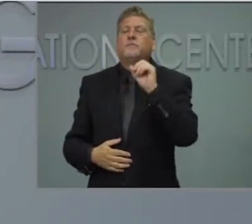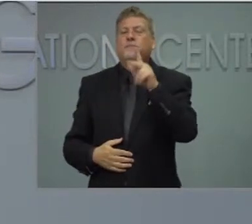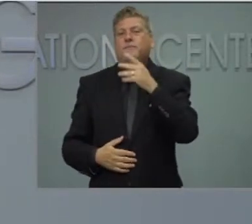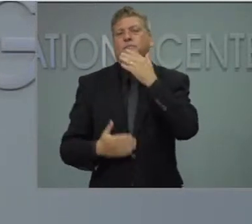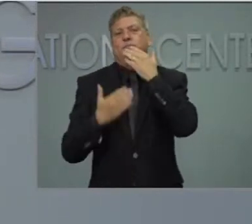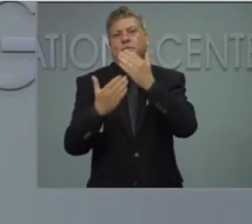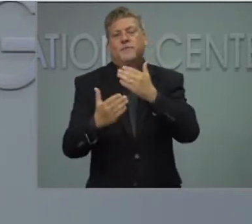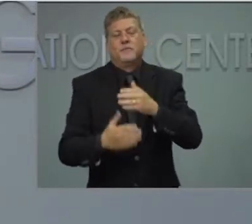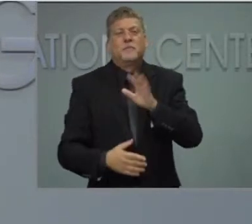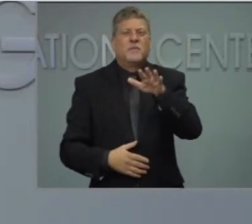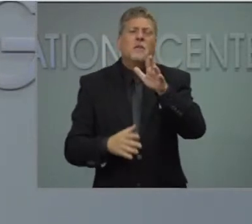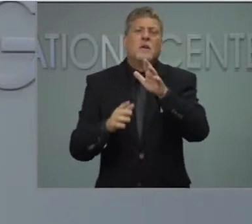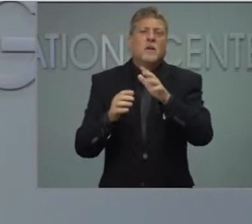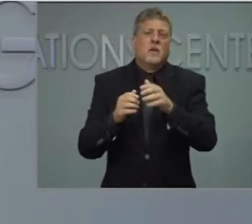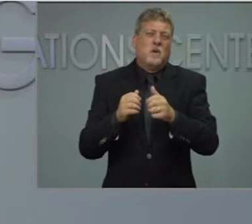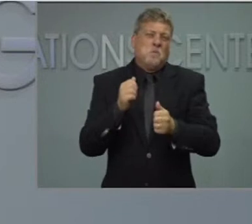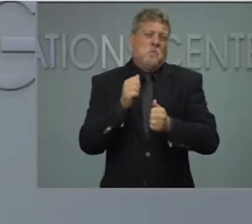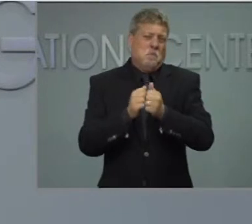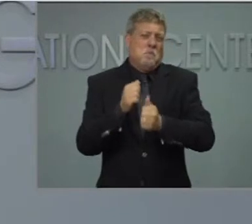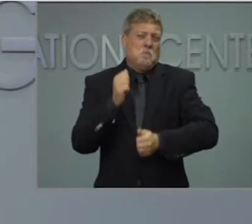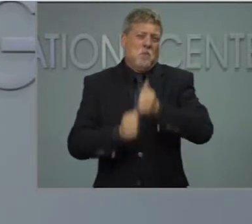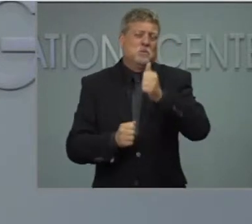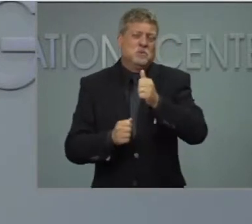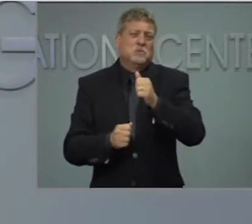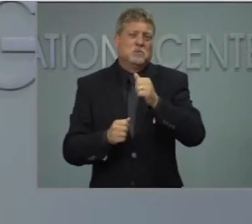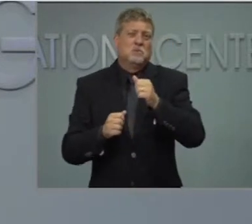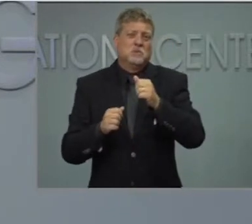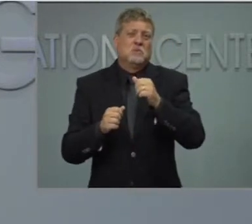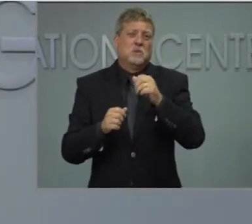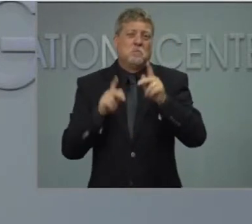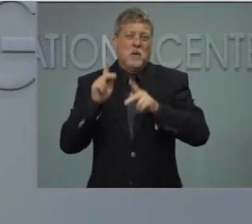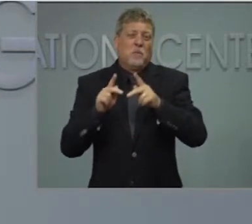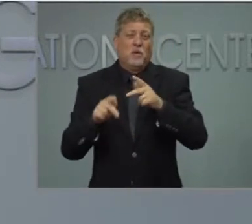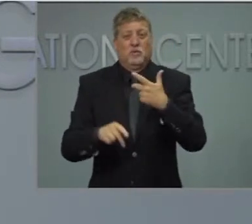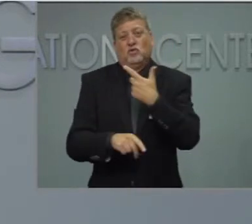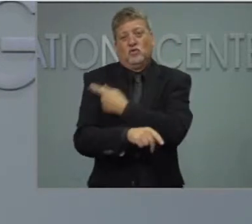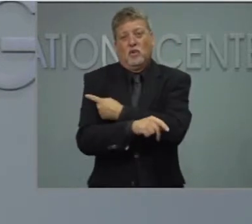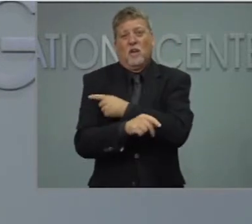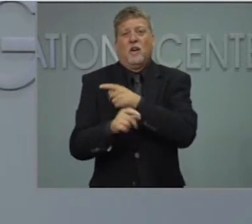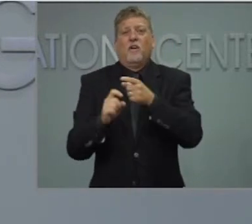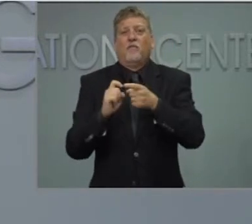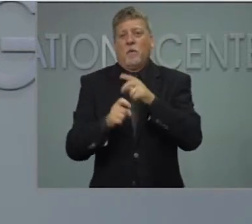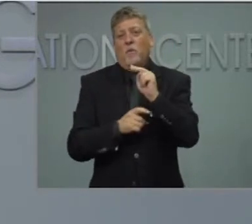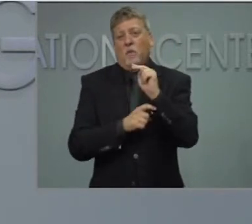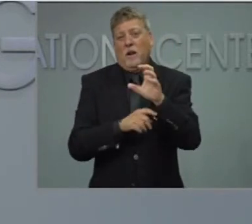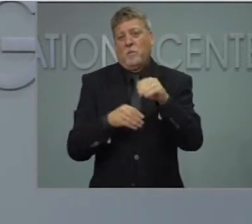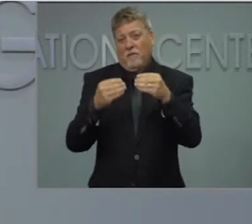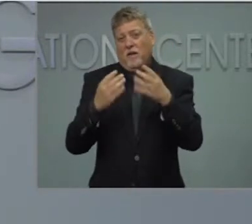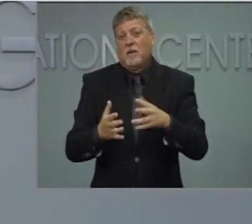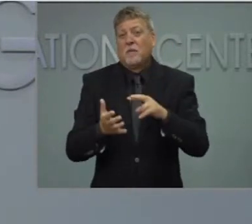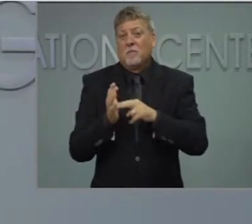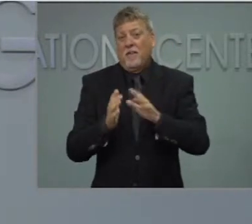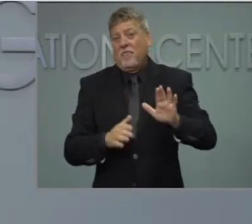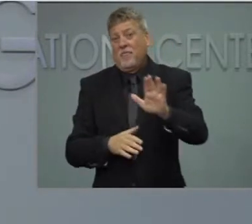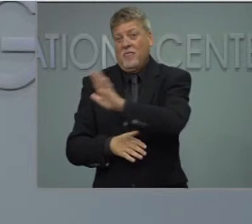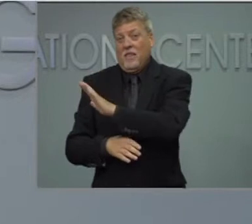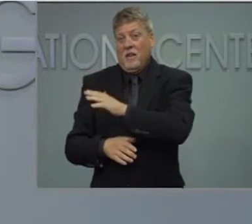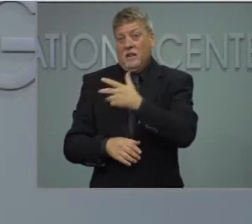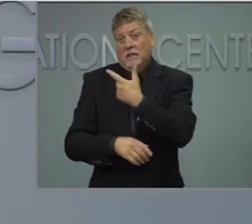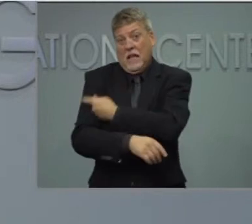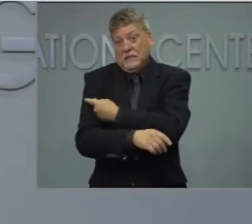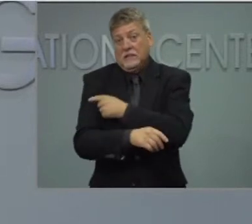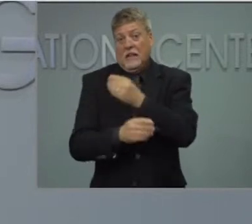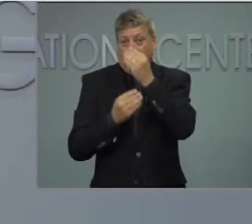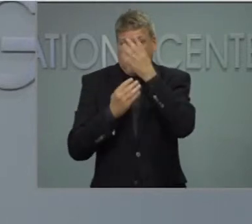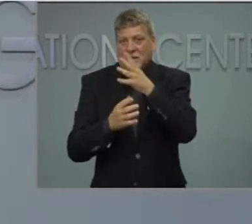the vast majority of North Carolinians have gotten their vaccine at a North Carolina provider. That means their information is